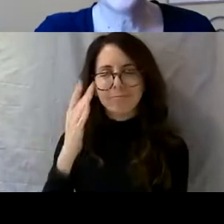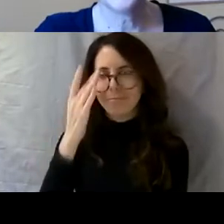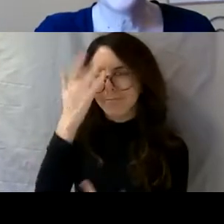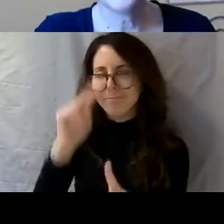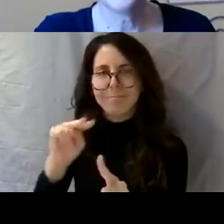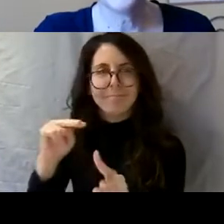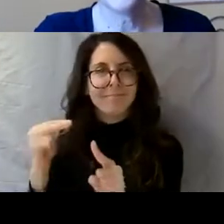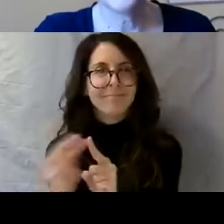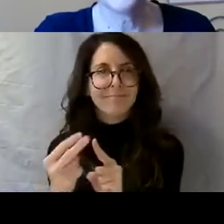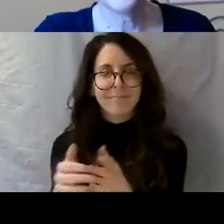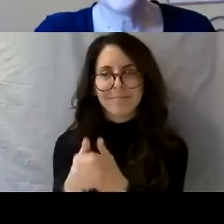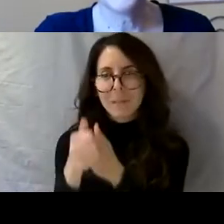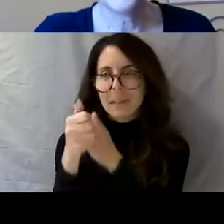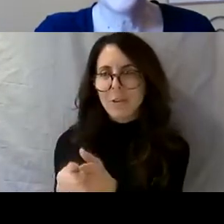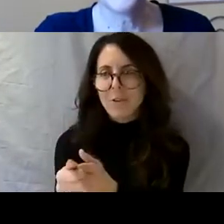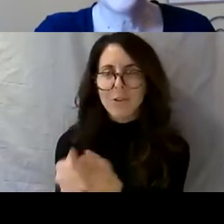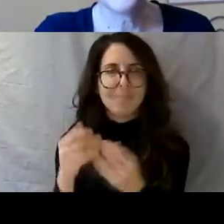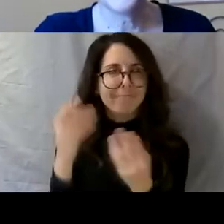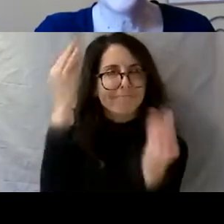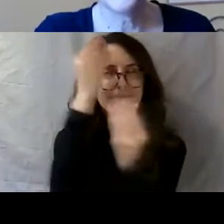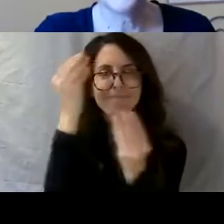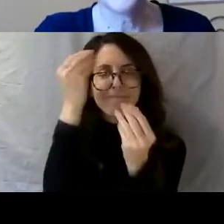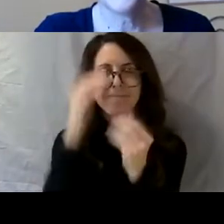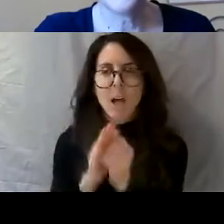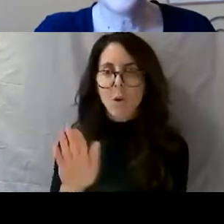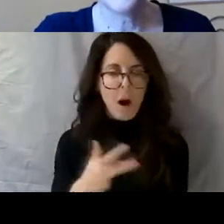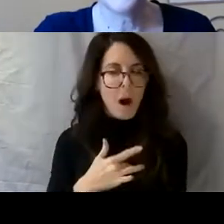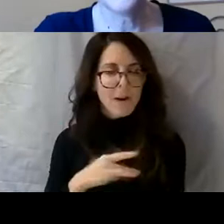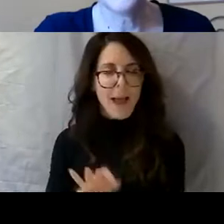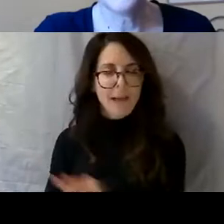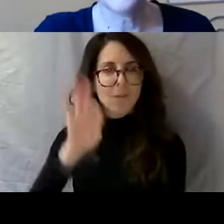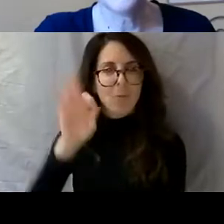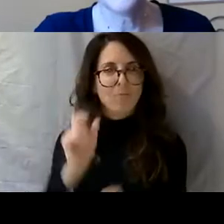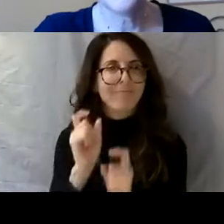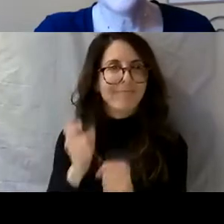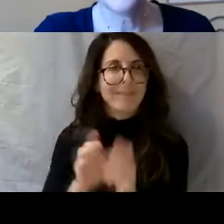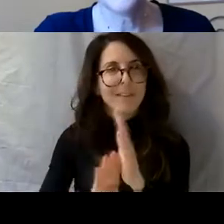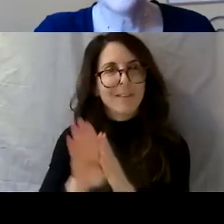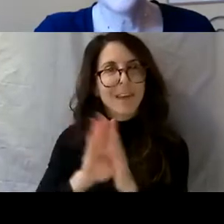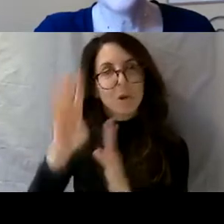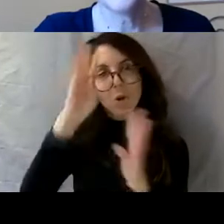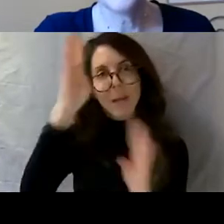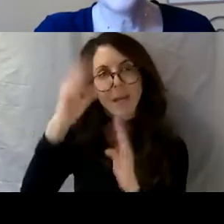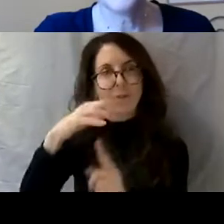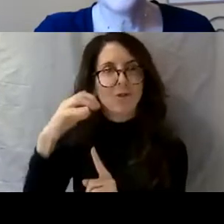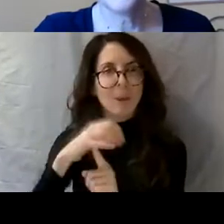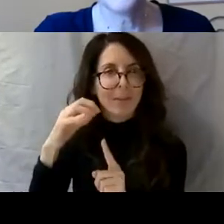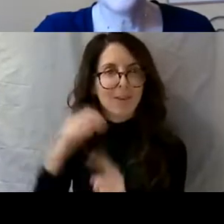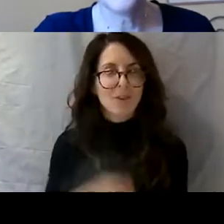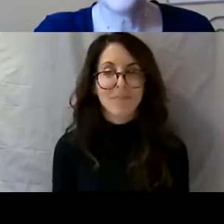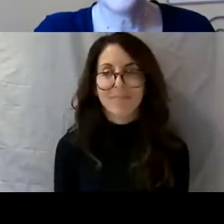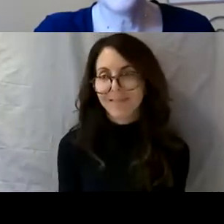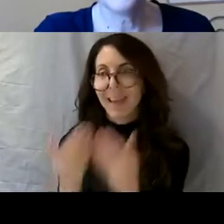thought leadership, and the heart and soul you put into developing creative champions. Thank you. I'm going to